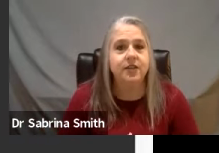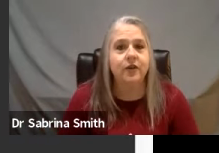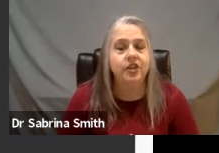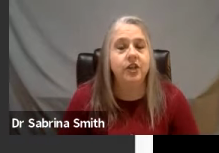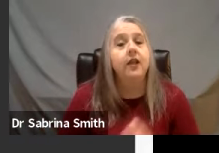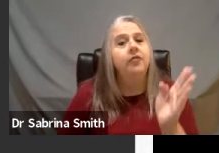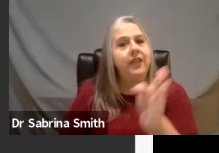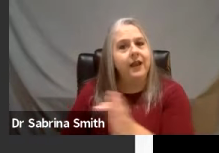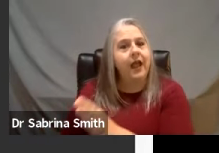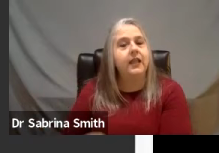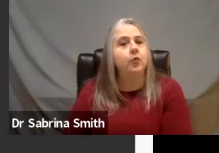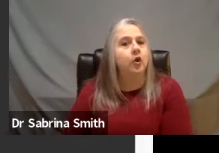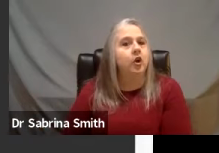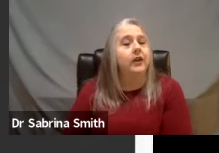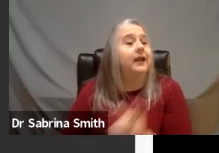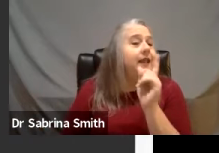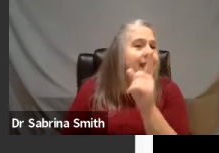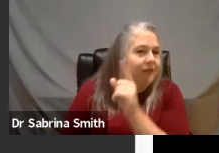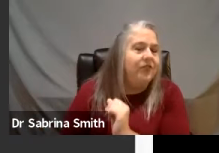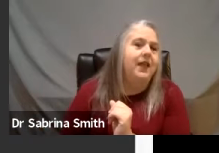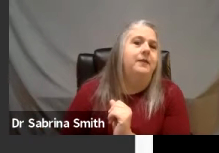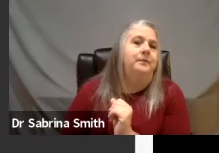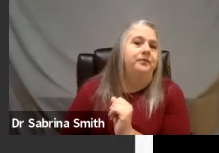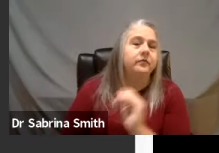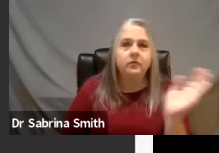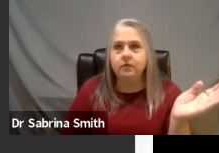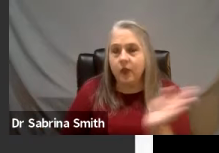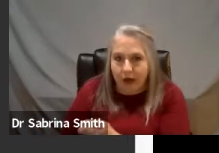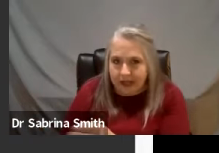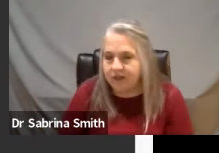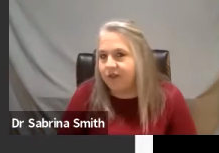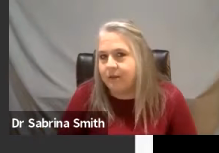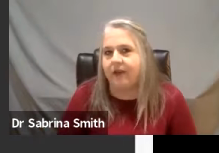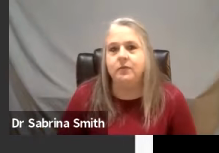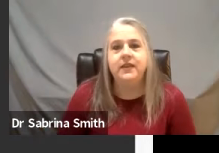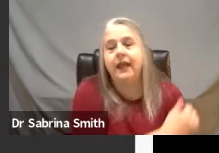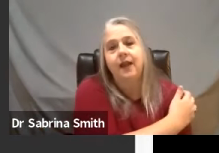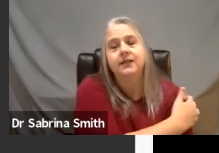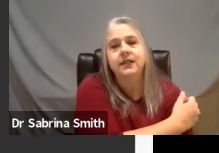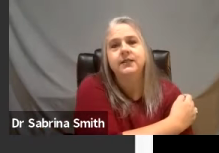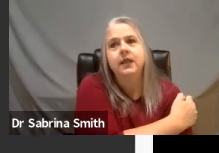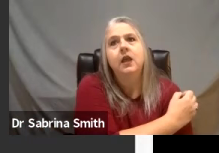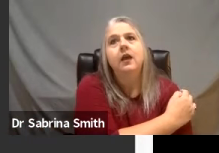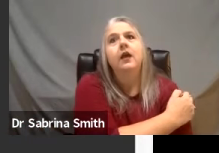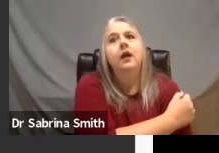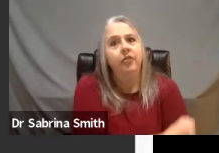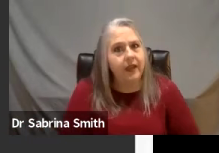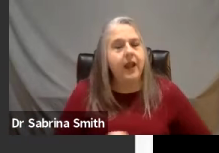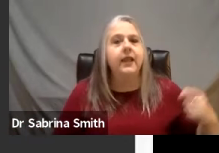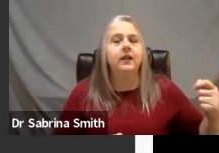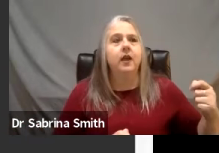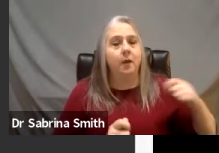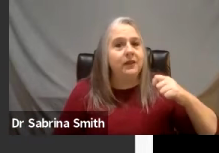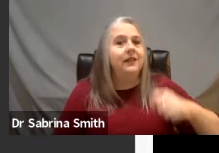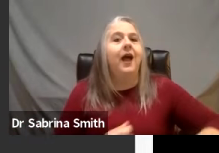into consideration, then I can work on it. And even then, when I get the feedback from the diagnostics, then